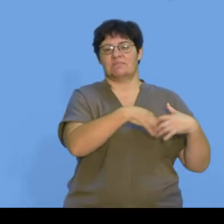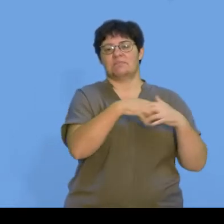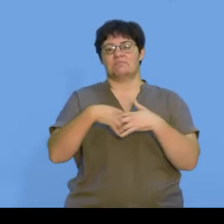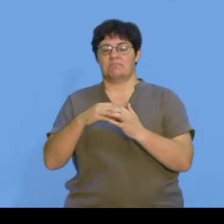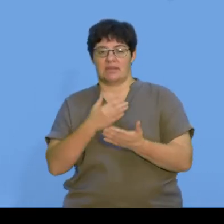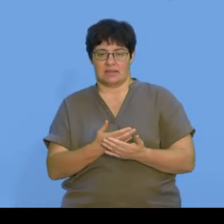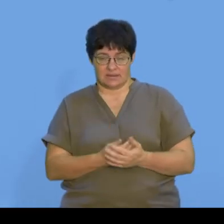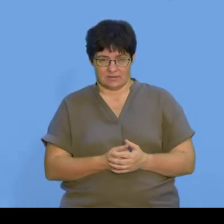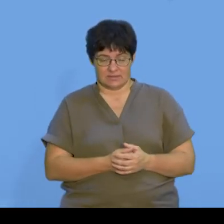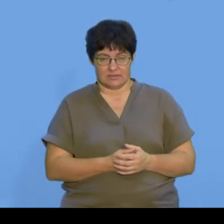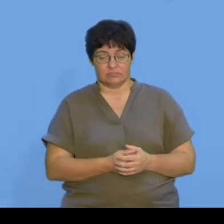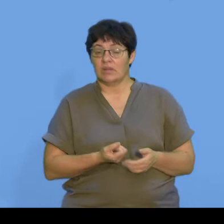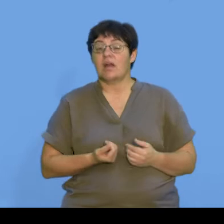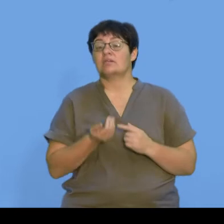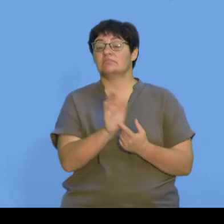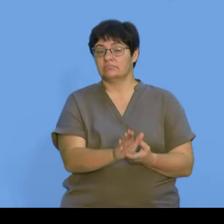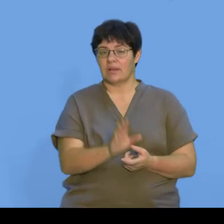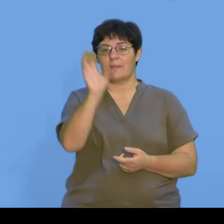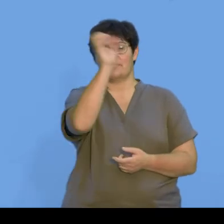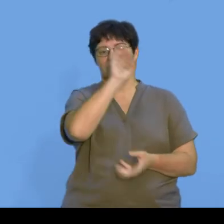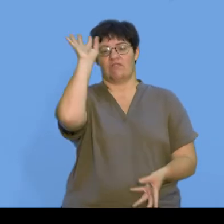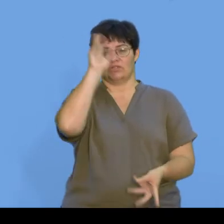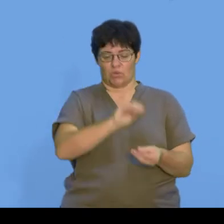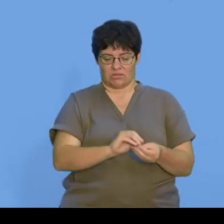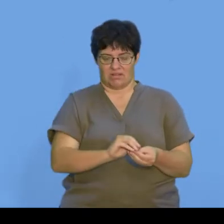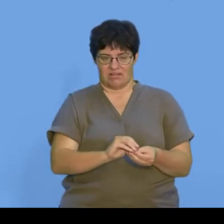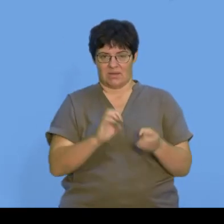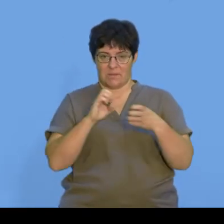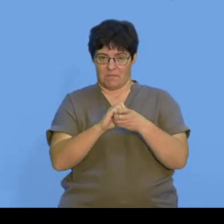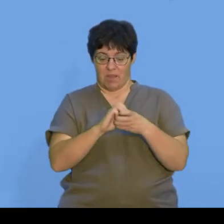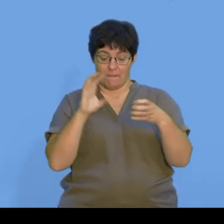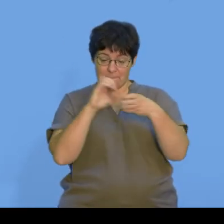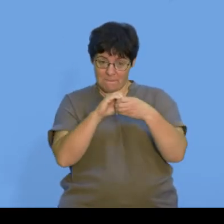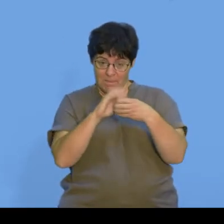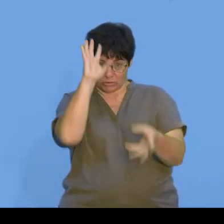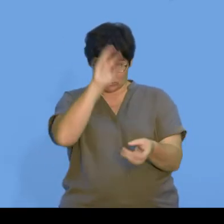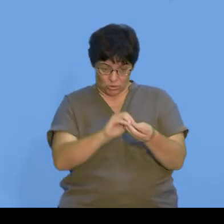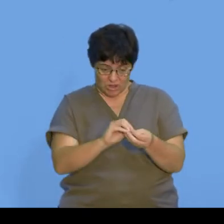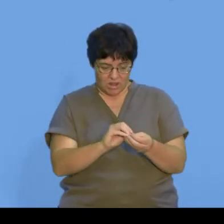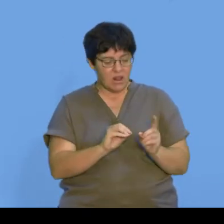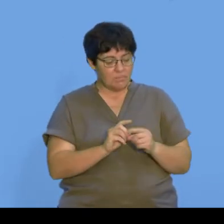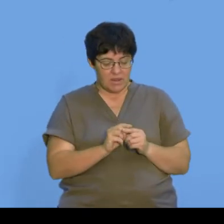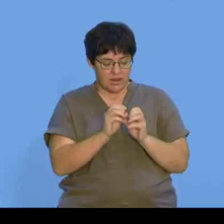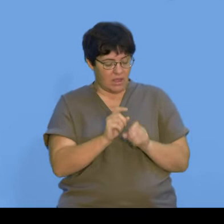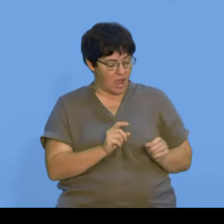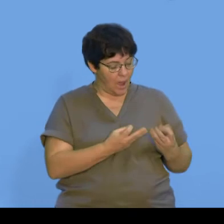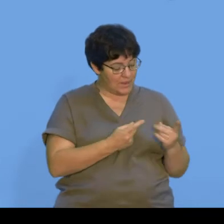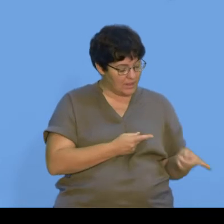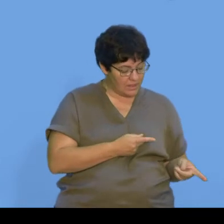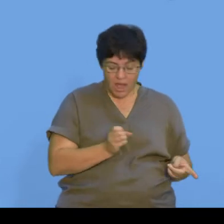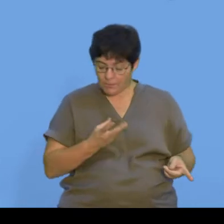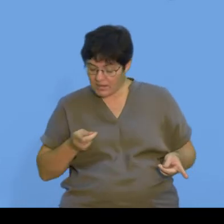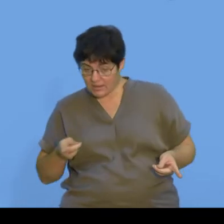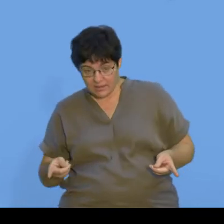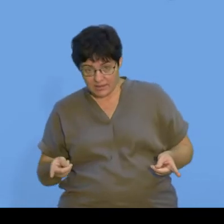each element is expressed as a percentage of the total mass. So it's the percentage of each element based on